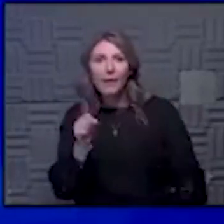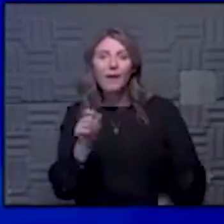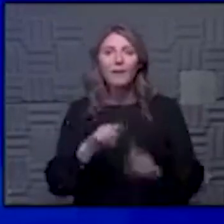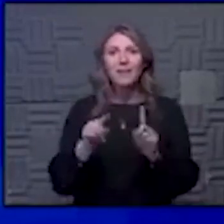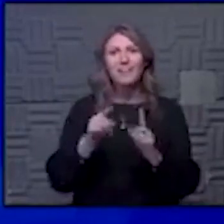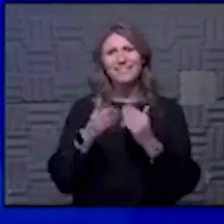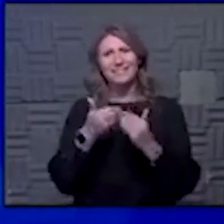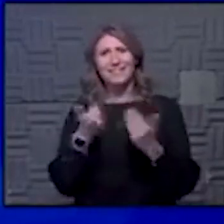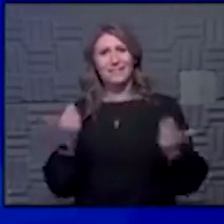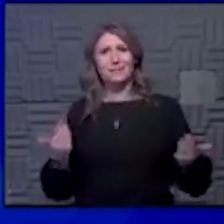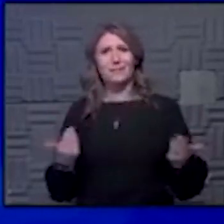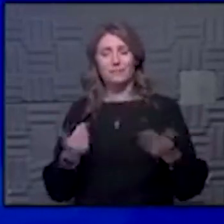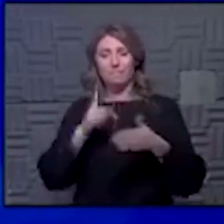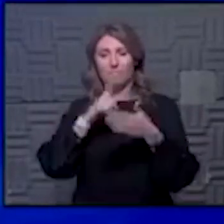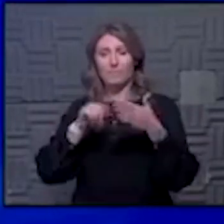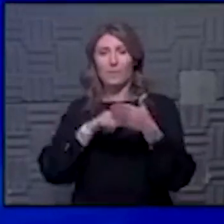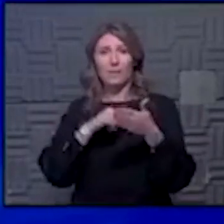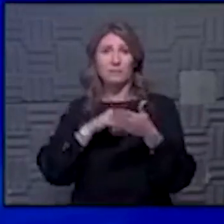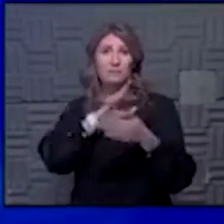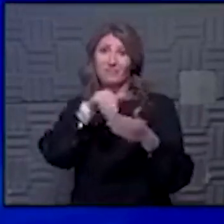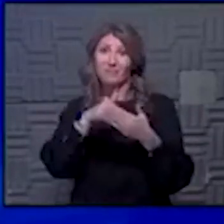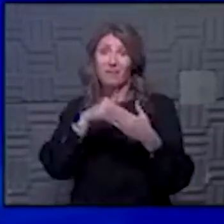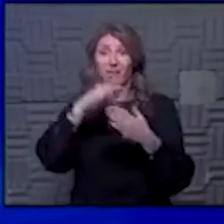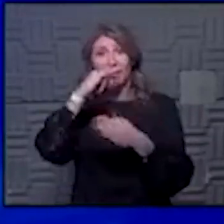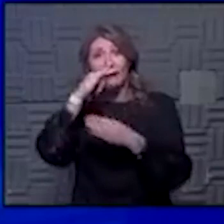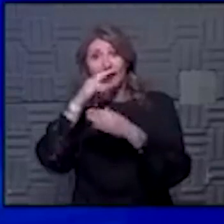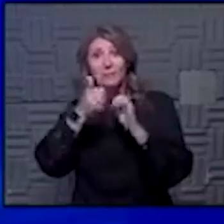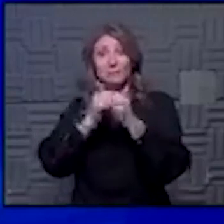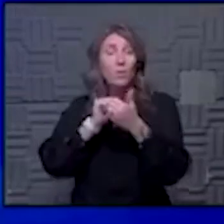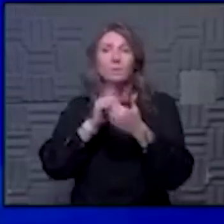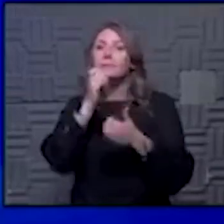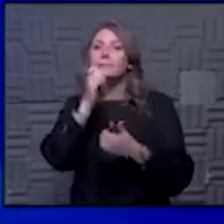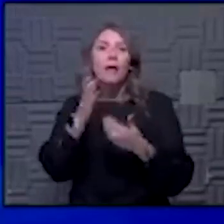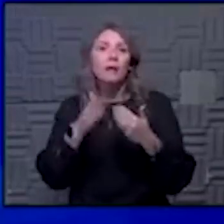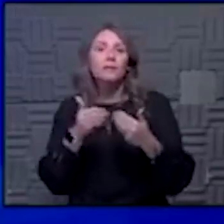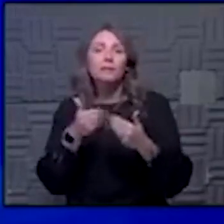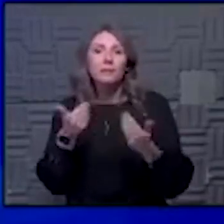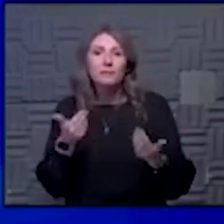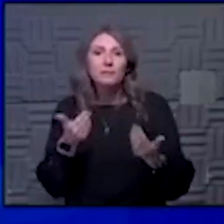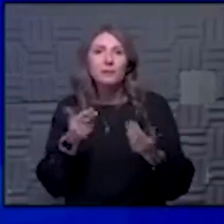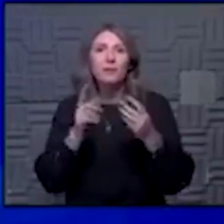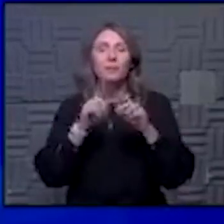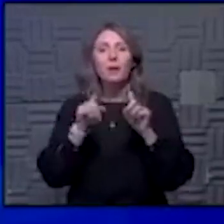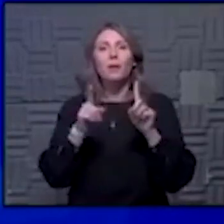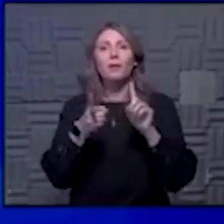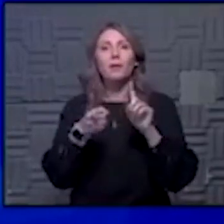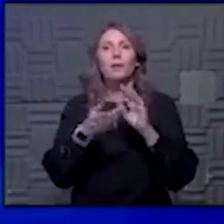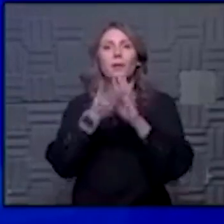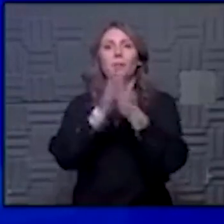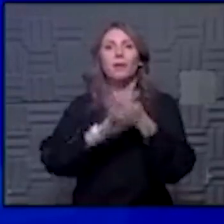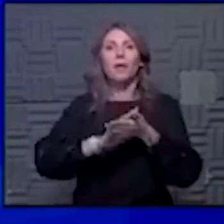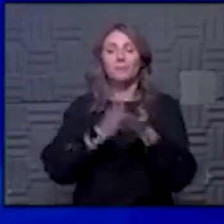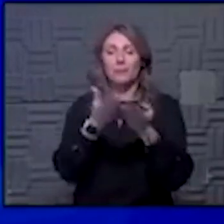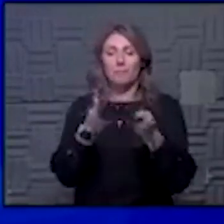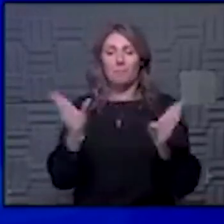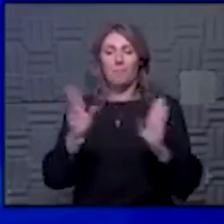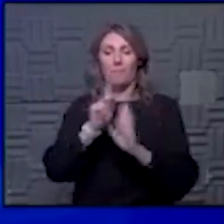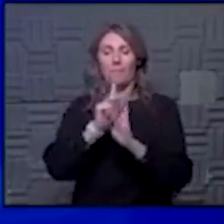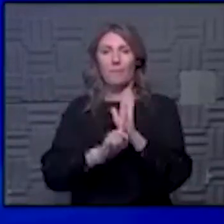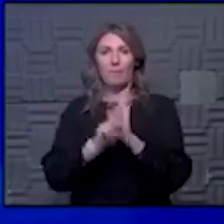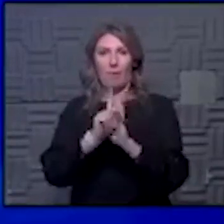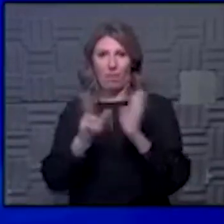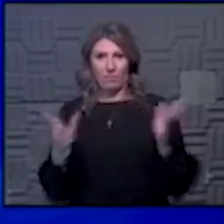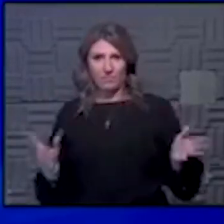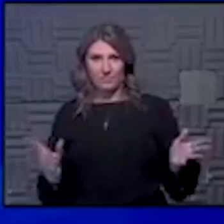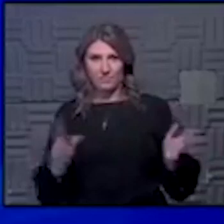easy. Canceling all kids' sports, you know what, that's not easy. And so that becomes a public policy question.